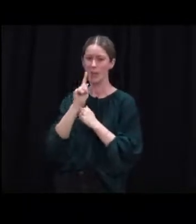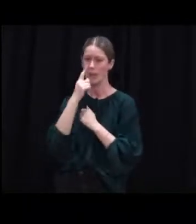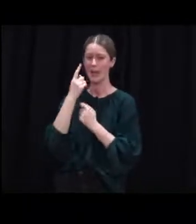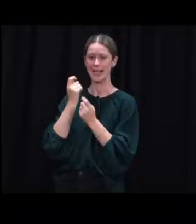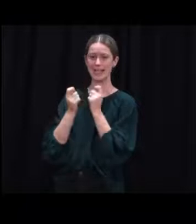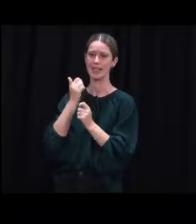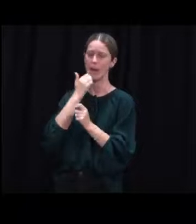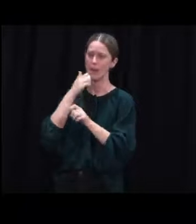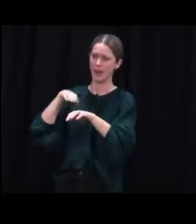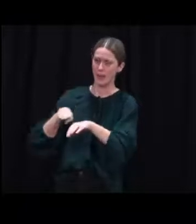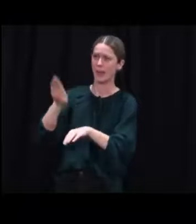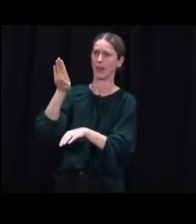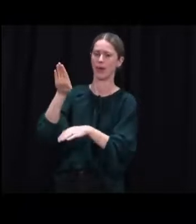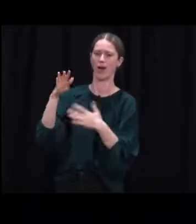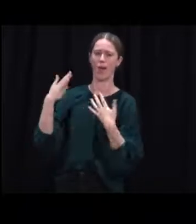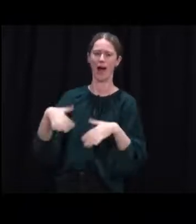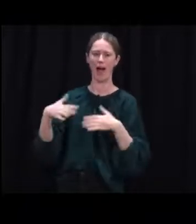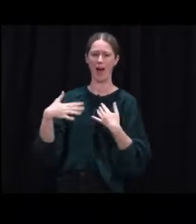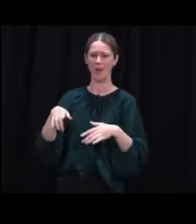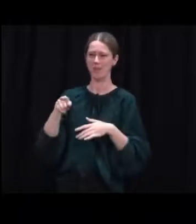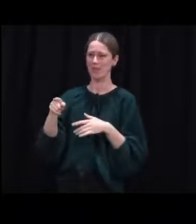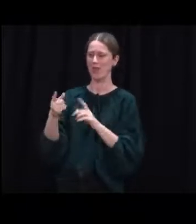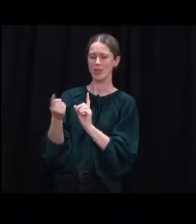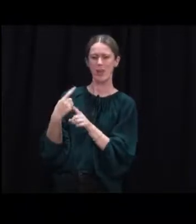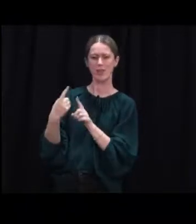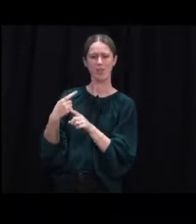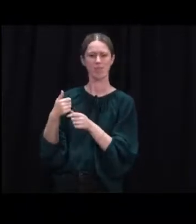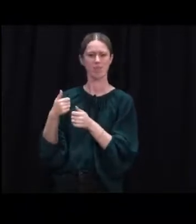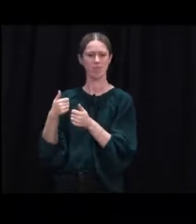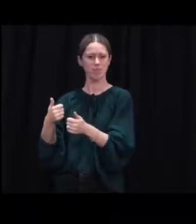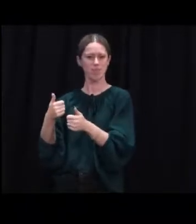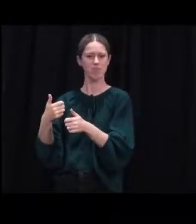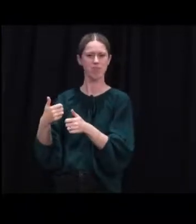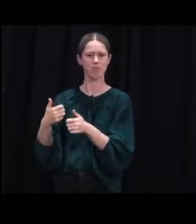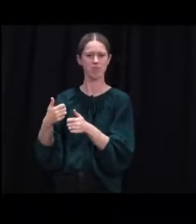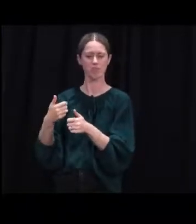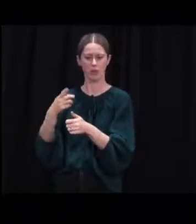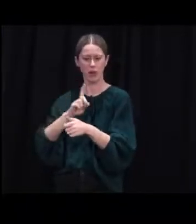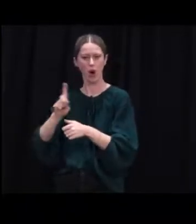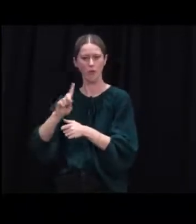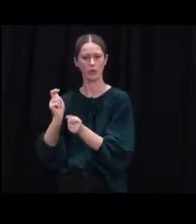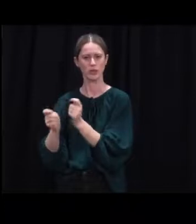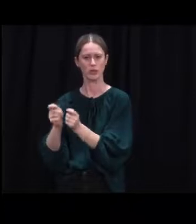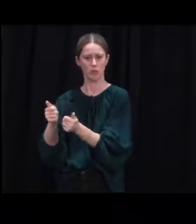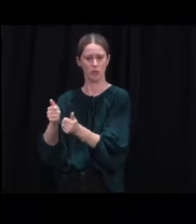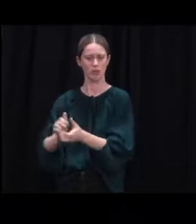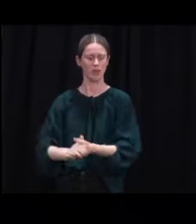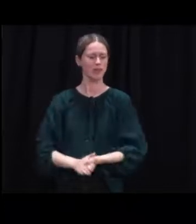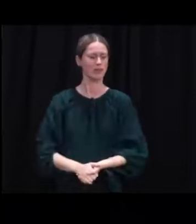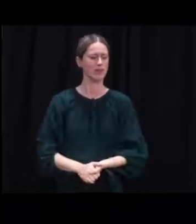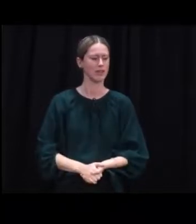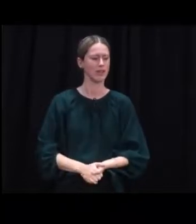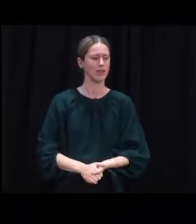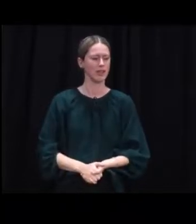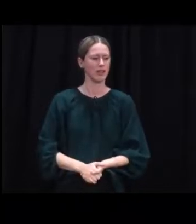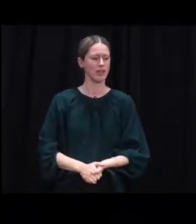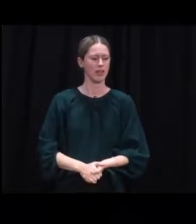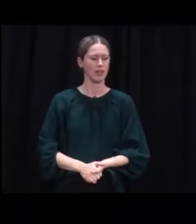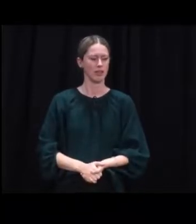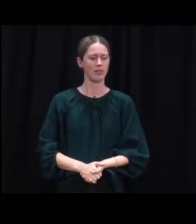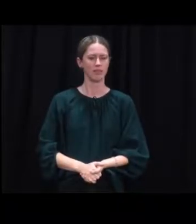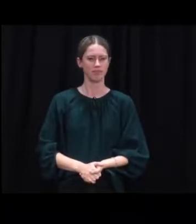any ethnicity, and particularly in our outbreaks, we see their testing rates go up very high, so they're incredibly